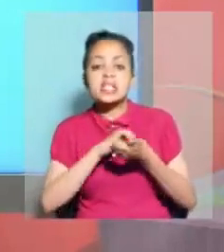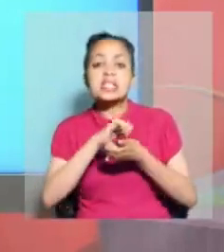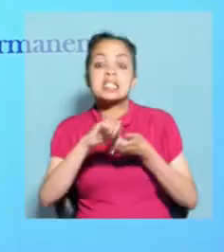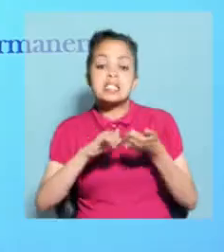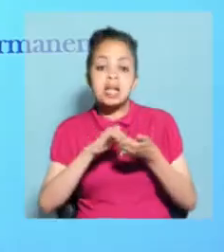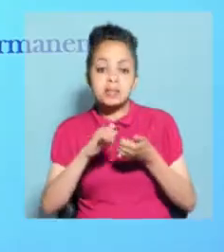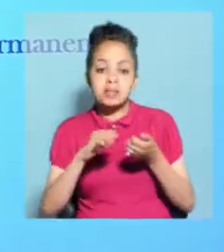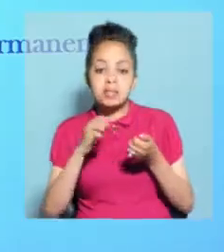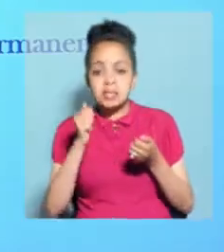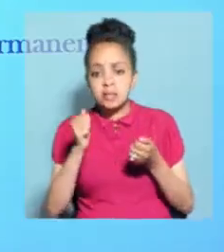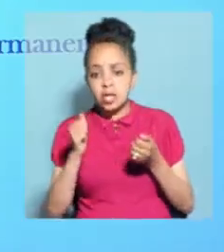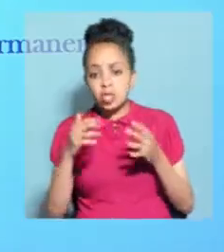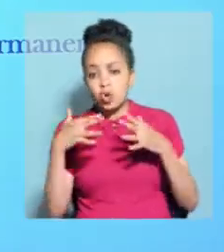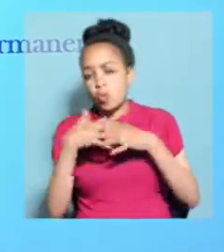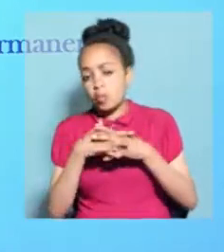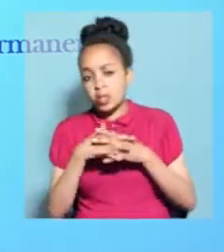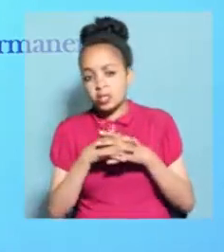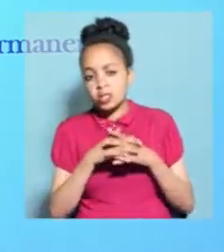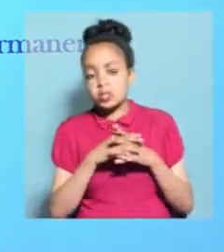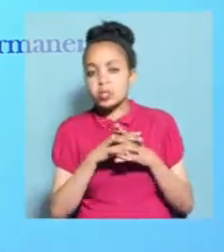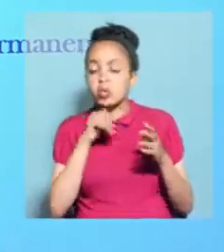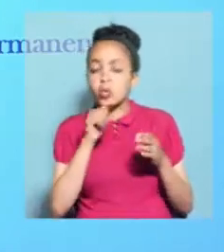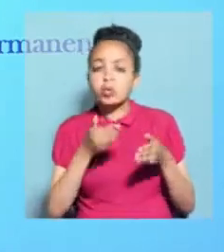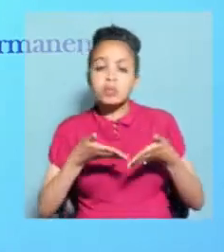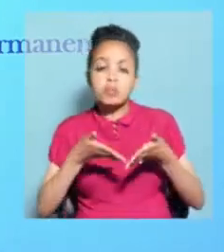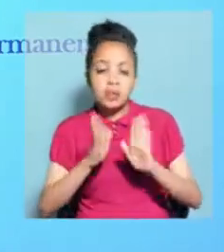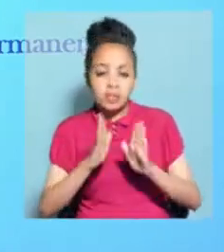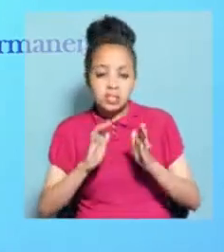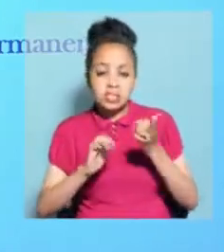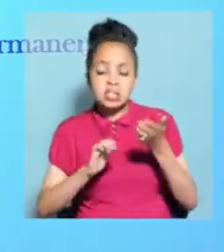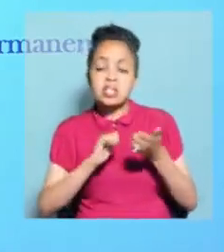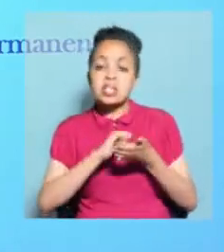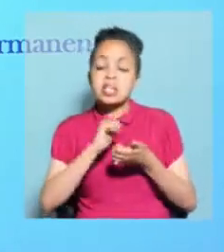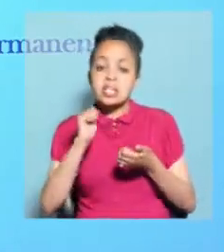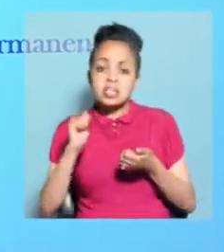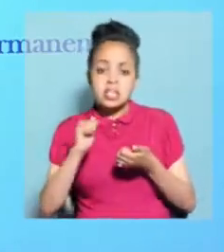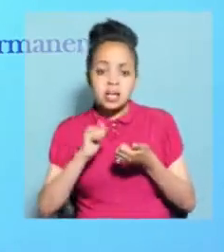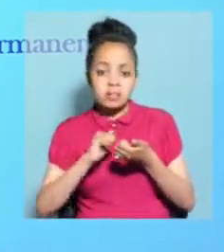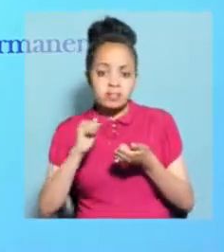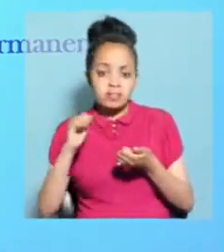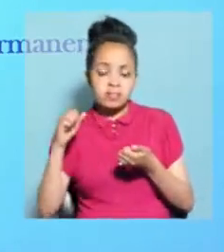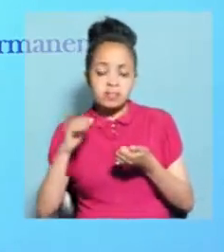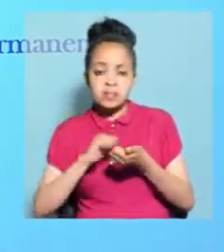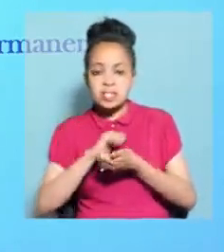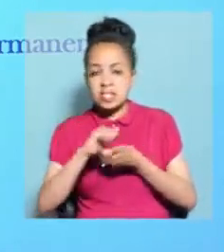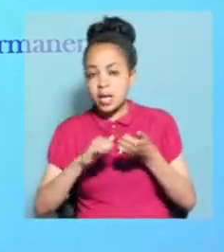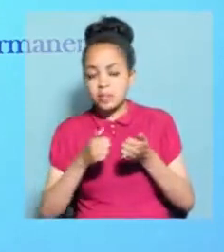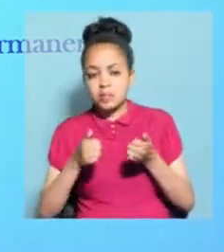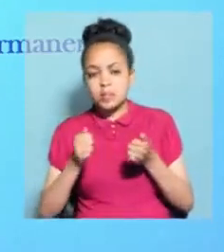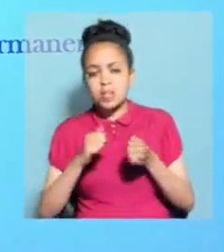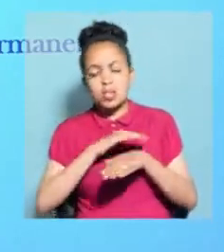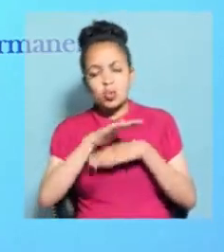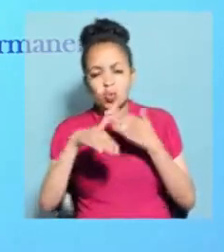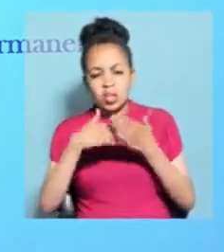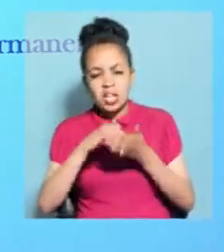complex. Not only preventing them not to be formed enzyme substrate complex, they can totally